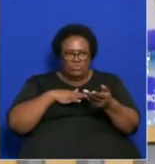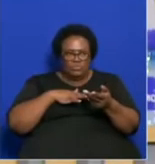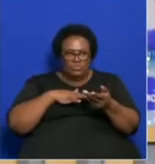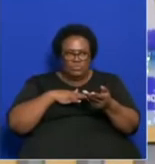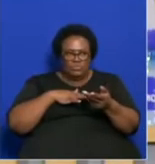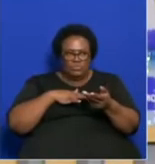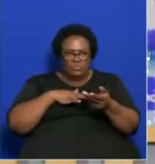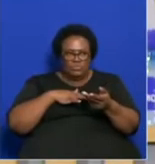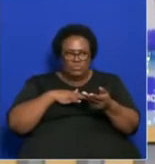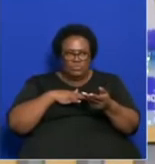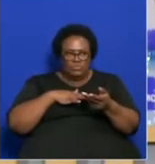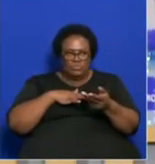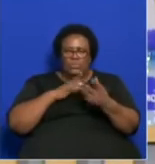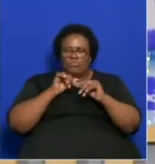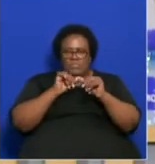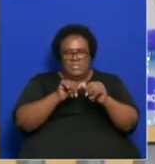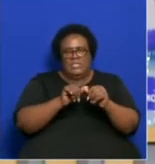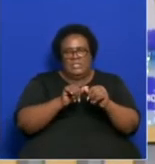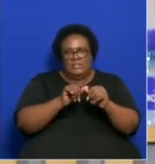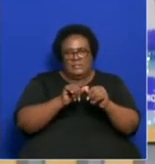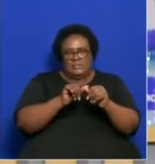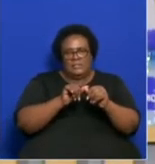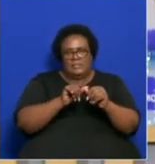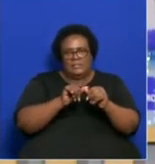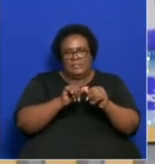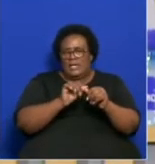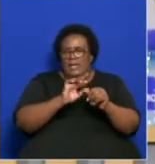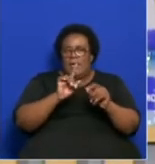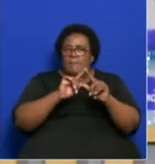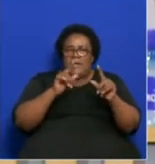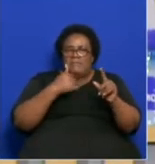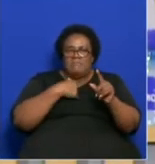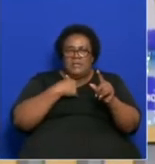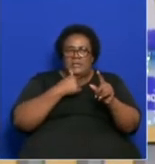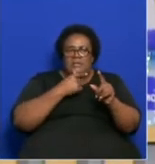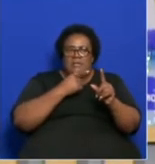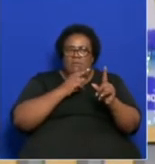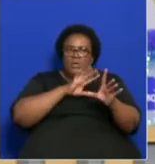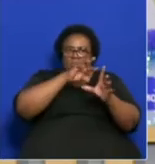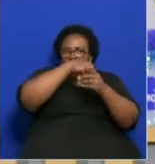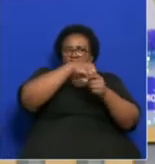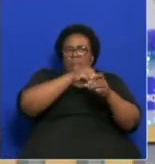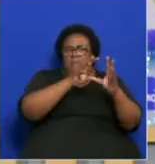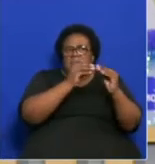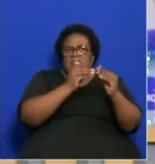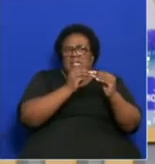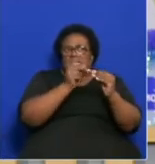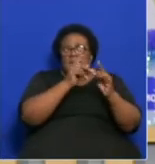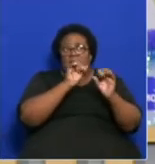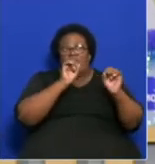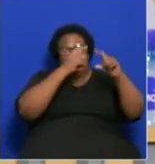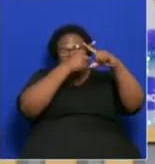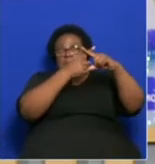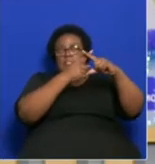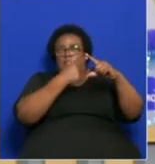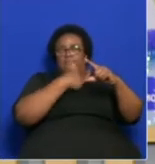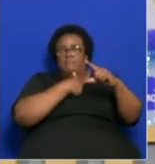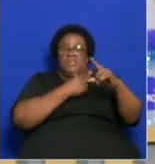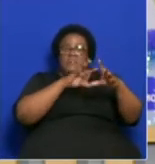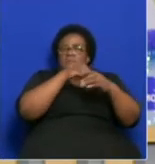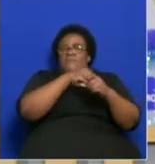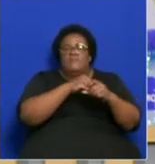proceed with this, but I was never invited to participate. And at the end, whatever the executive decides